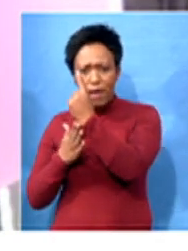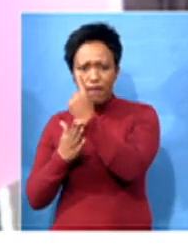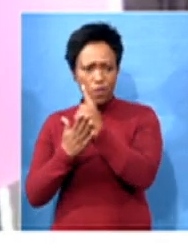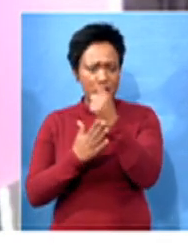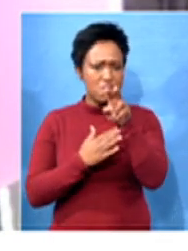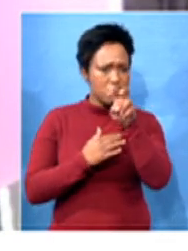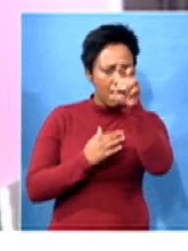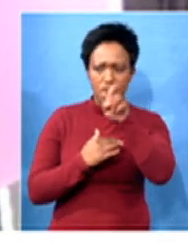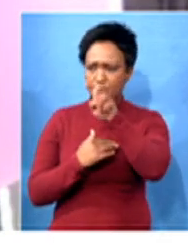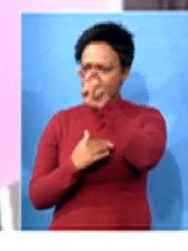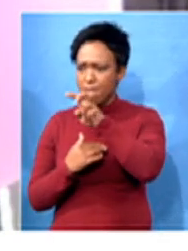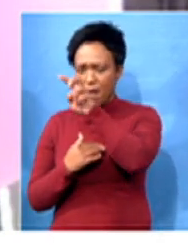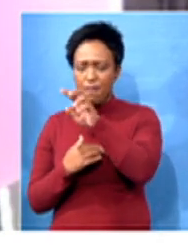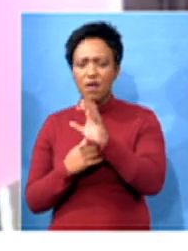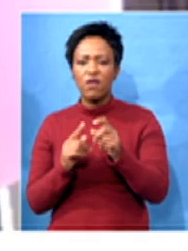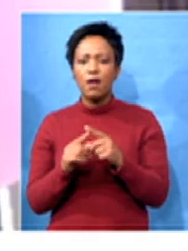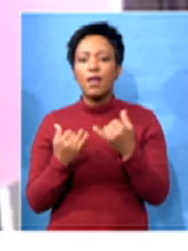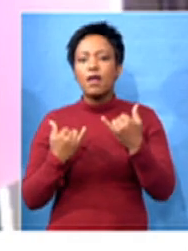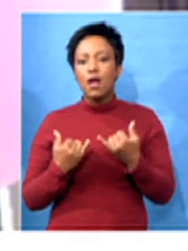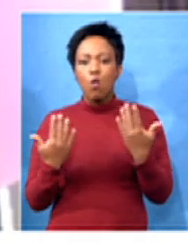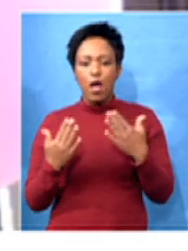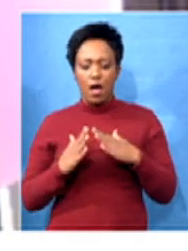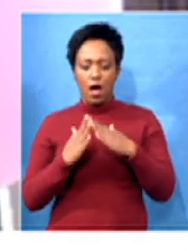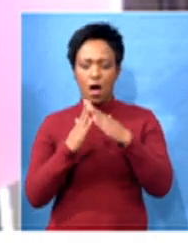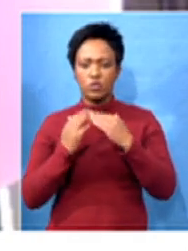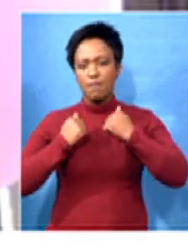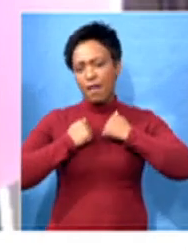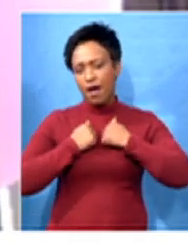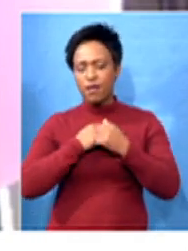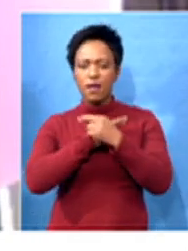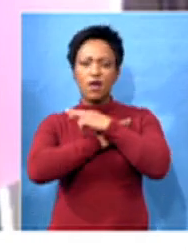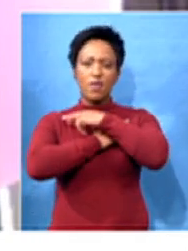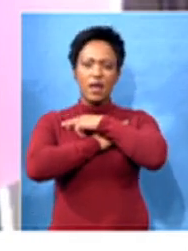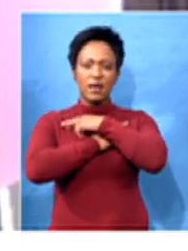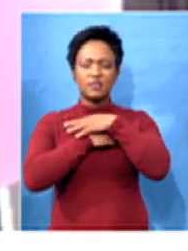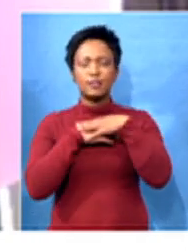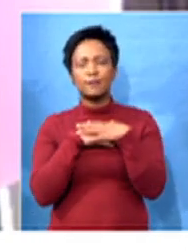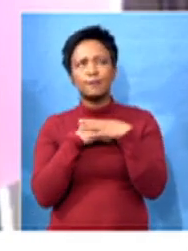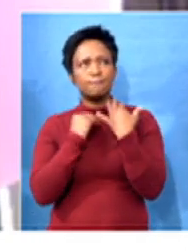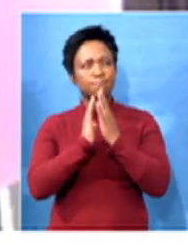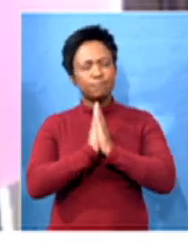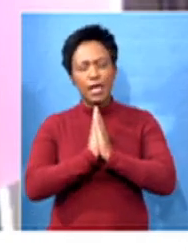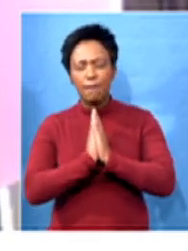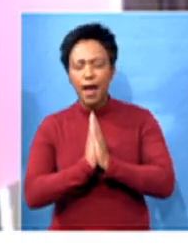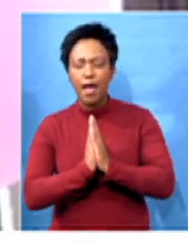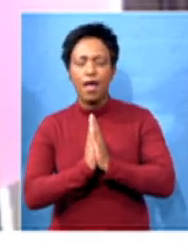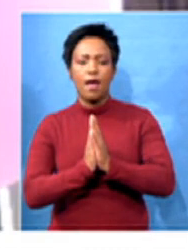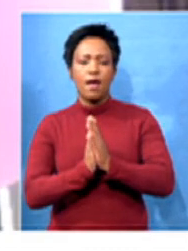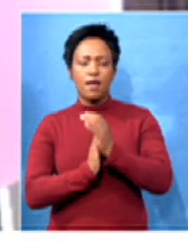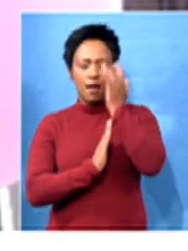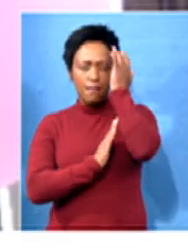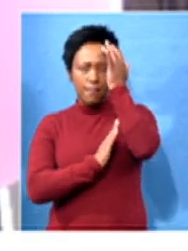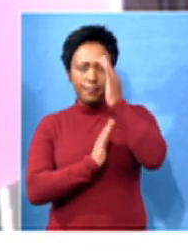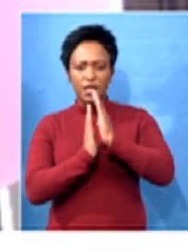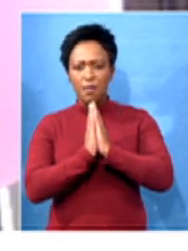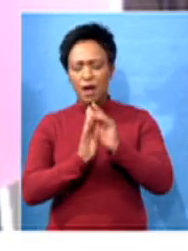know. But now I'm in my house. I'm relaxing. I get to meditate and pray and really plan and